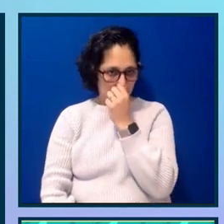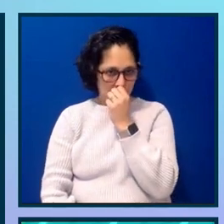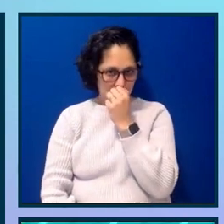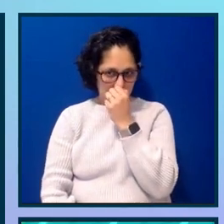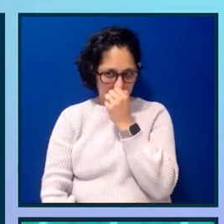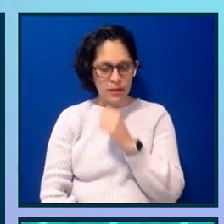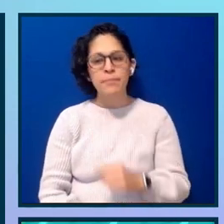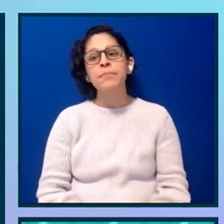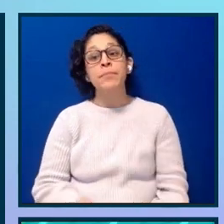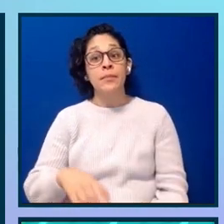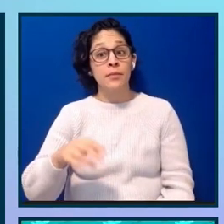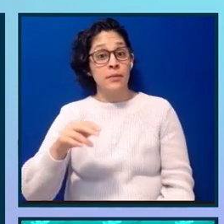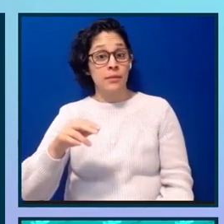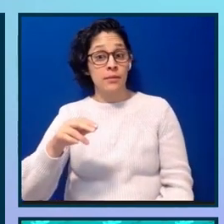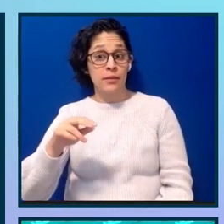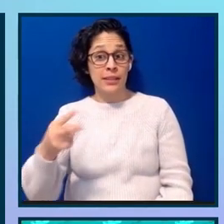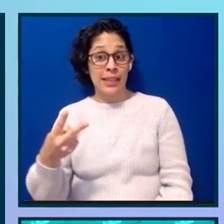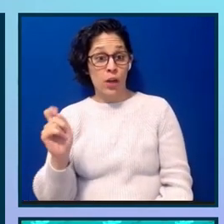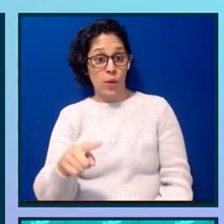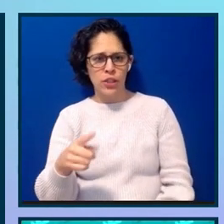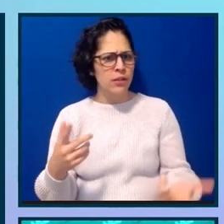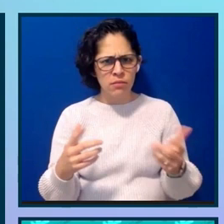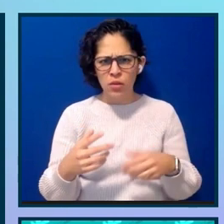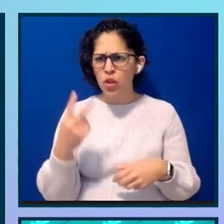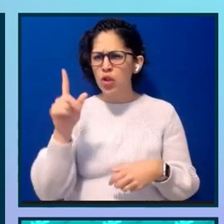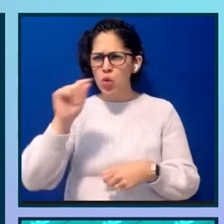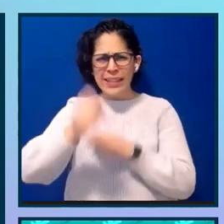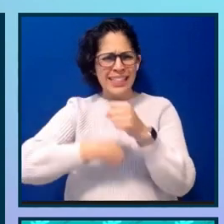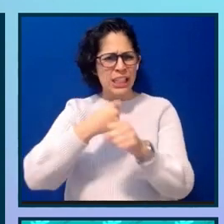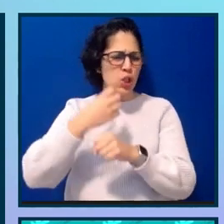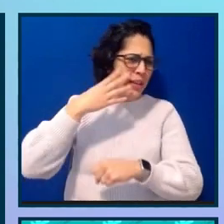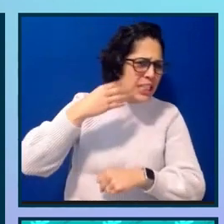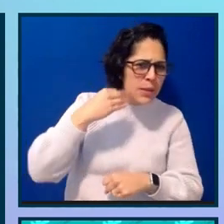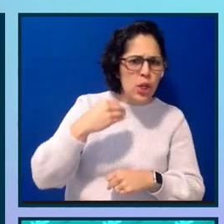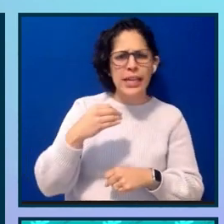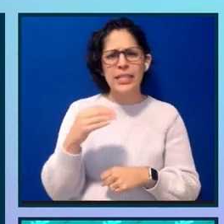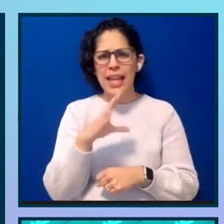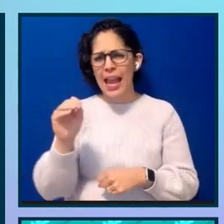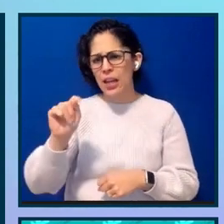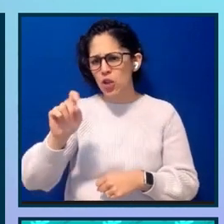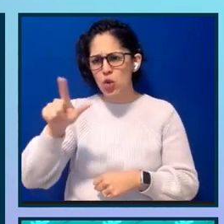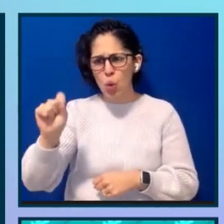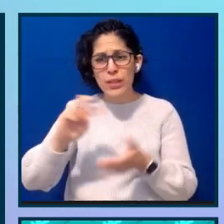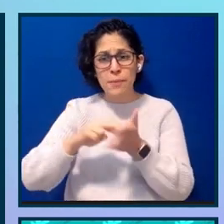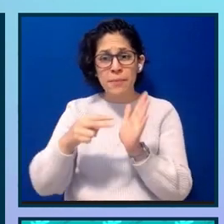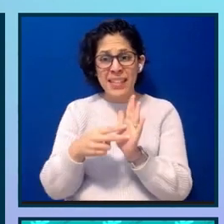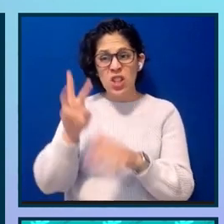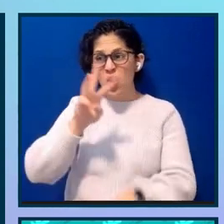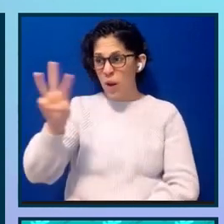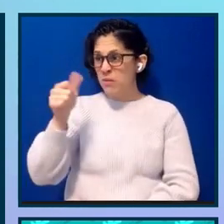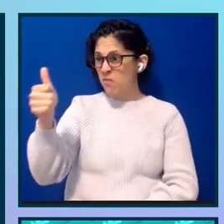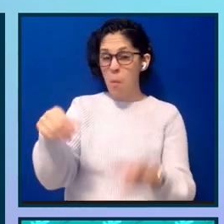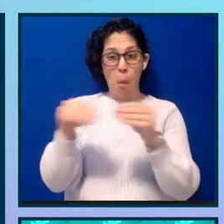The second question we asked was, have 2 decades worth of experience and tooling made the web more accessible? Well, yes and